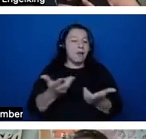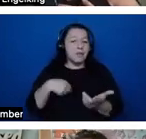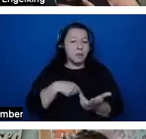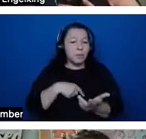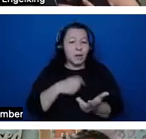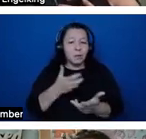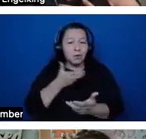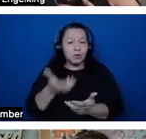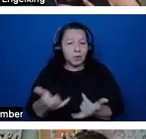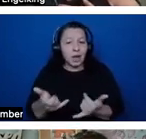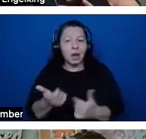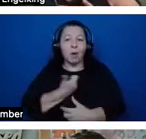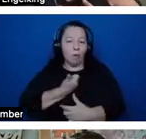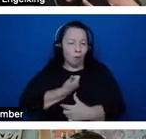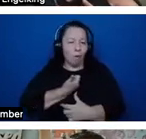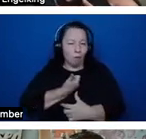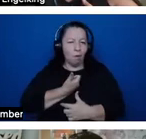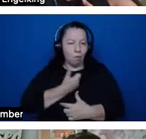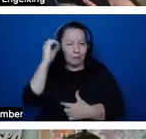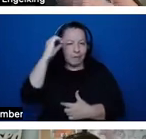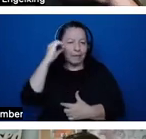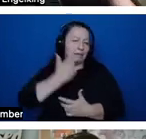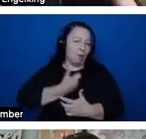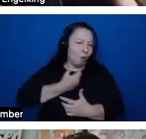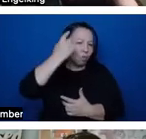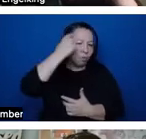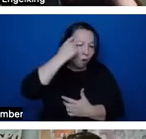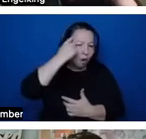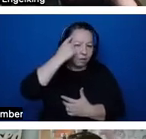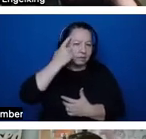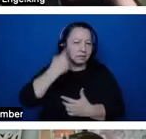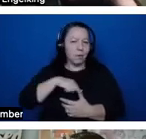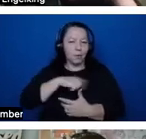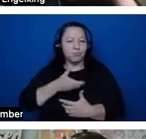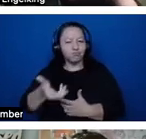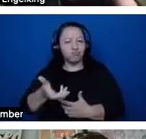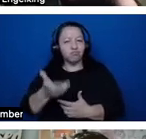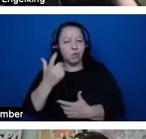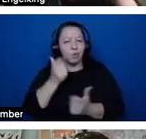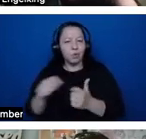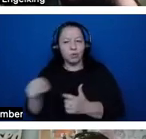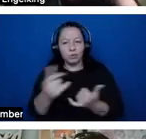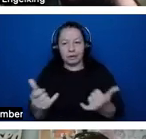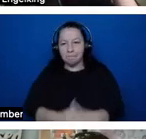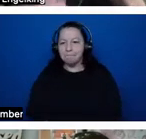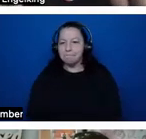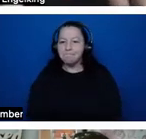and our own individual thoughts that we're bringing into the space together. And so